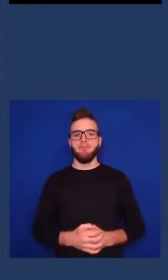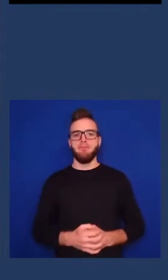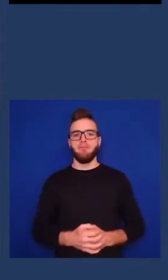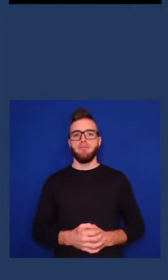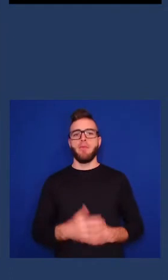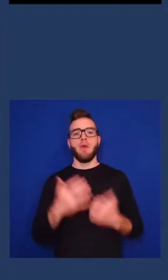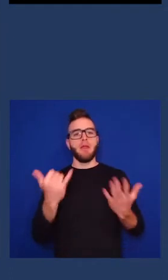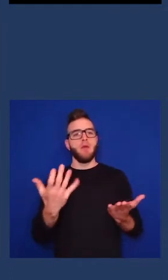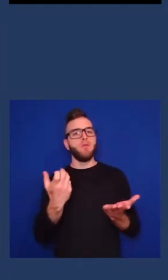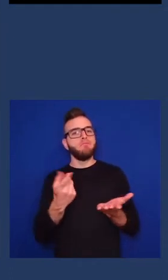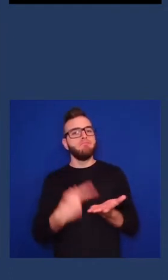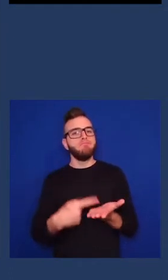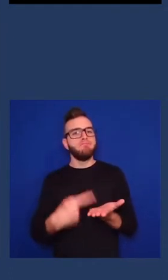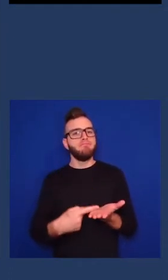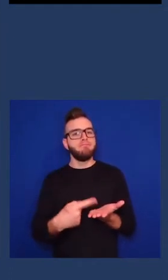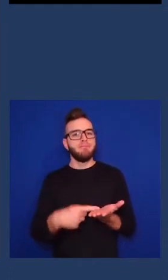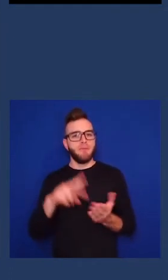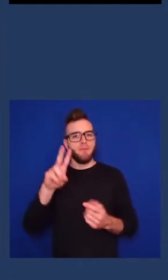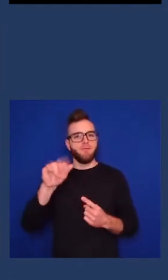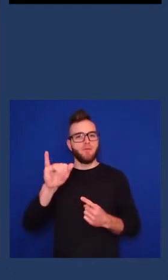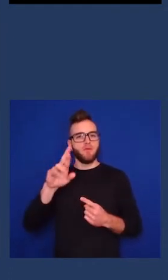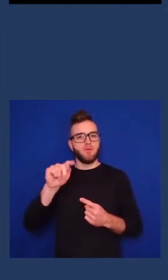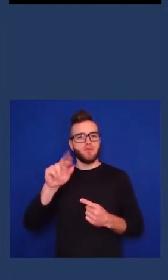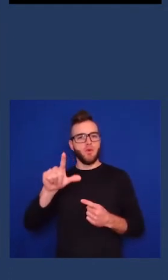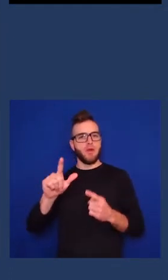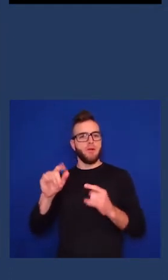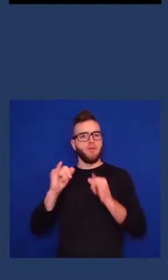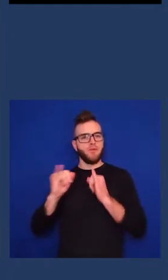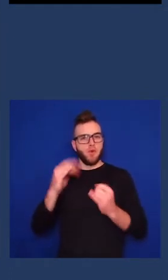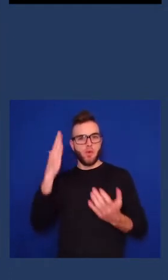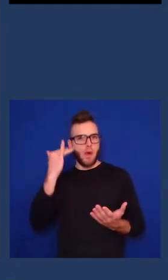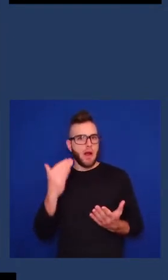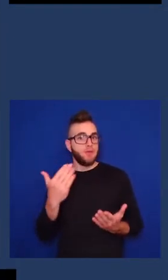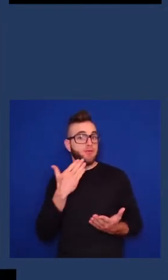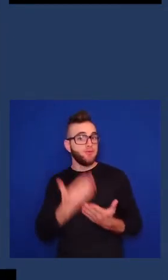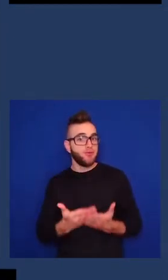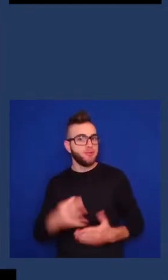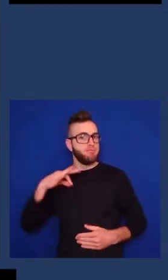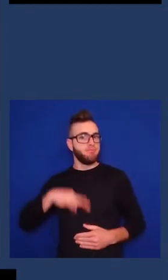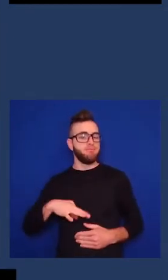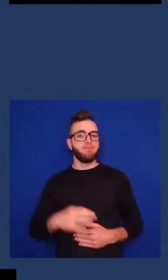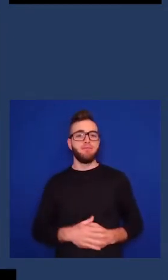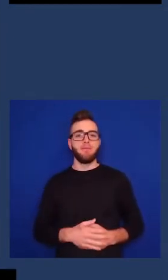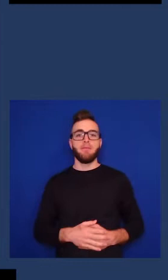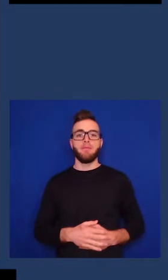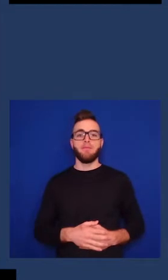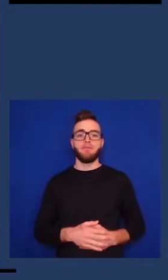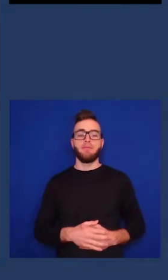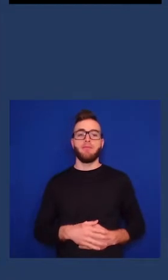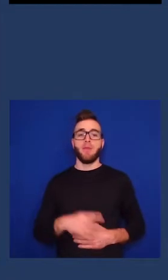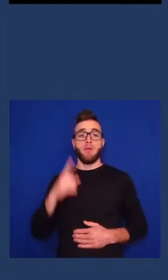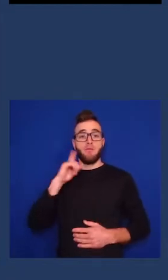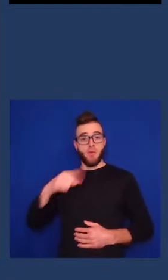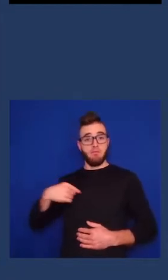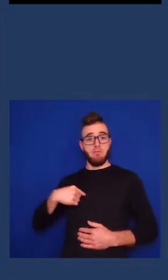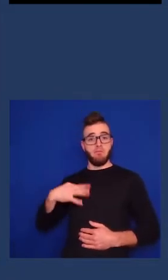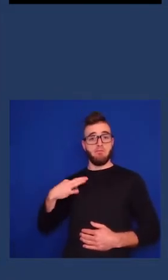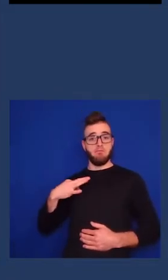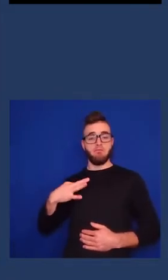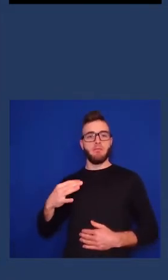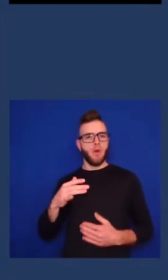a good thing. So starting out with the candidate perspective, virtual interviews are convenient and flexible for